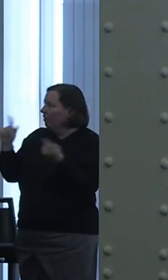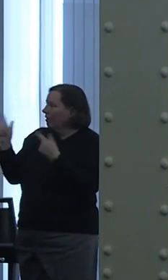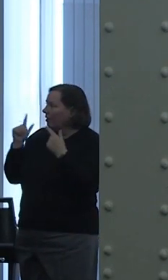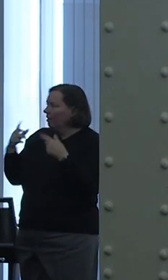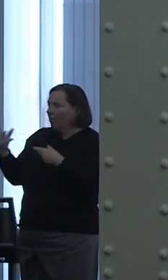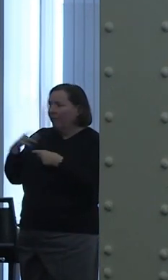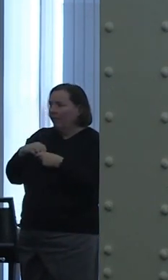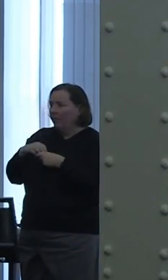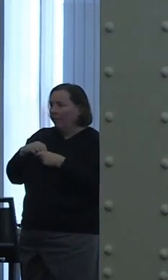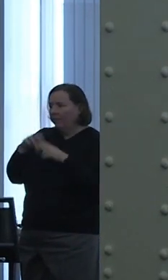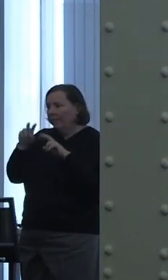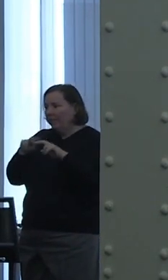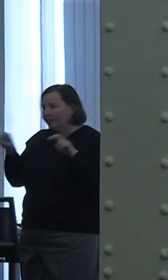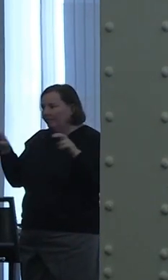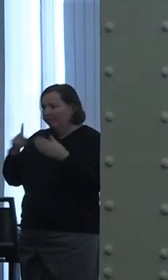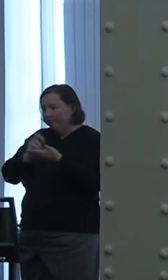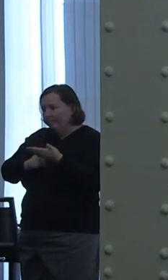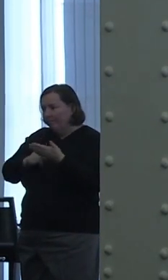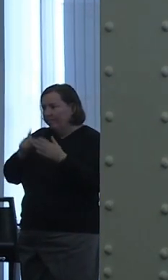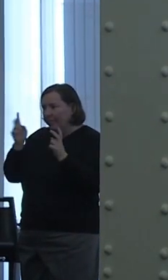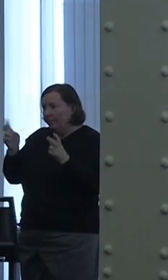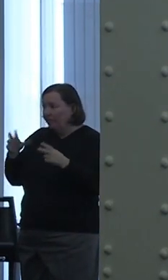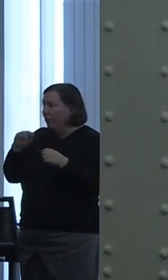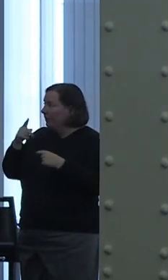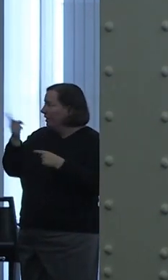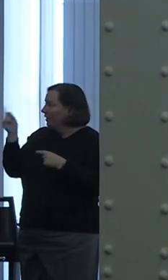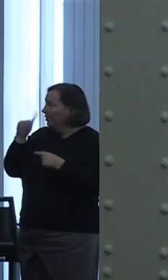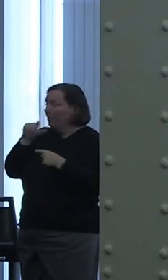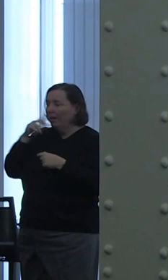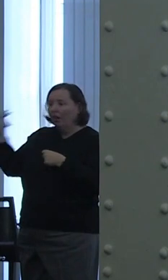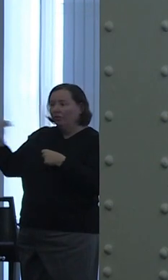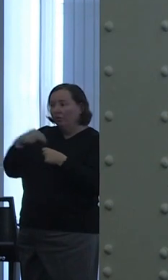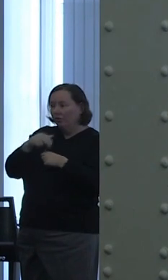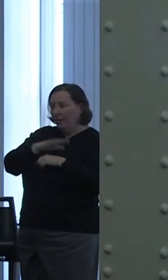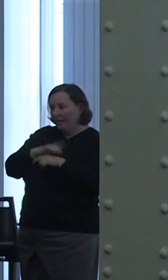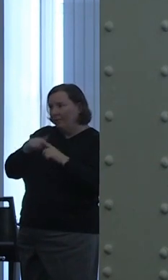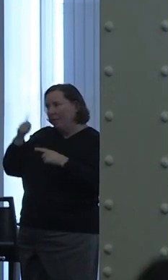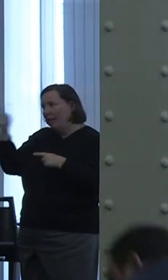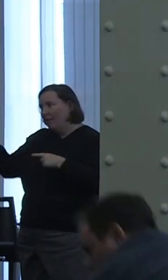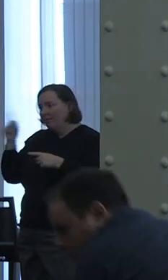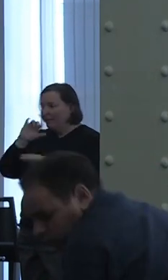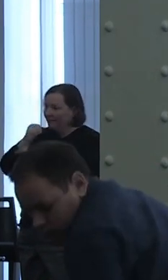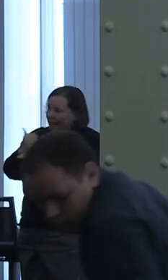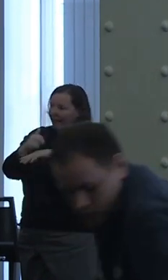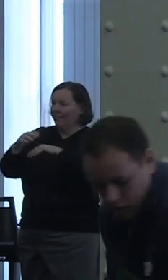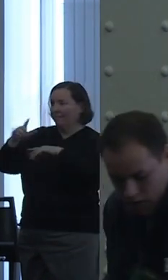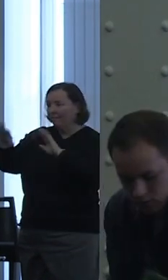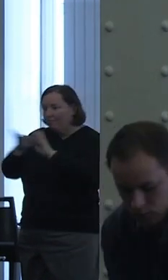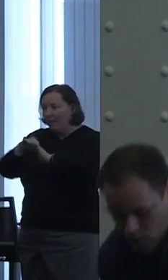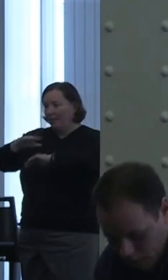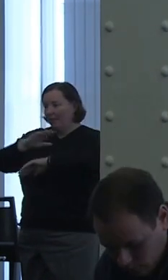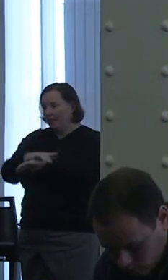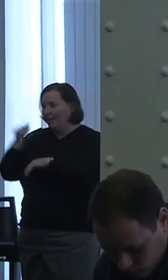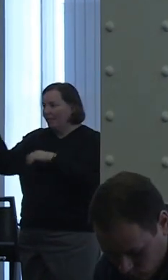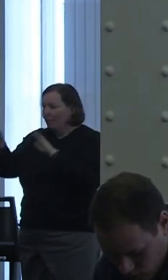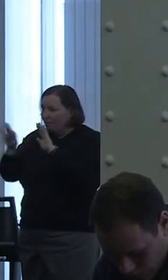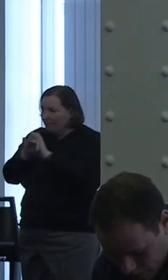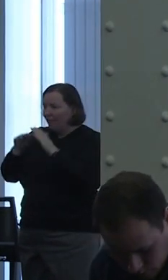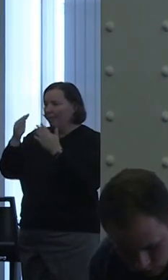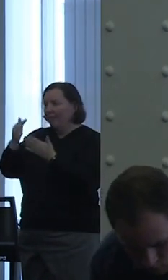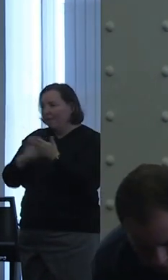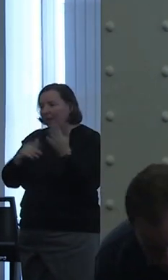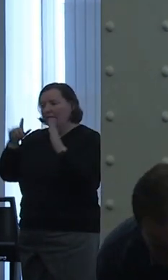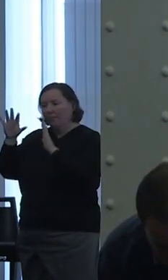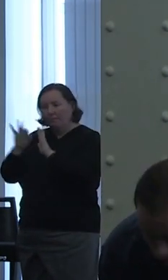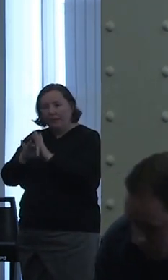you at the table, but that you design the table, you set the table, and you determine what the menu will be. Because